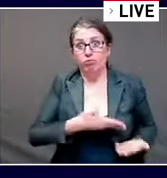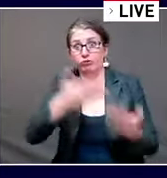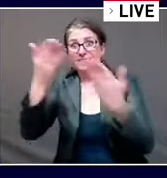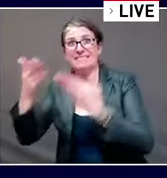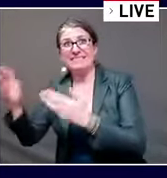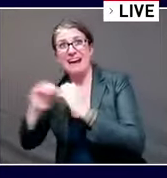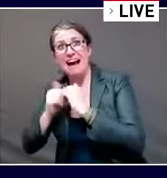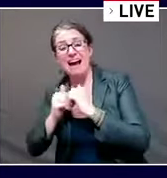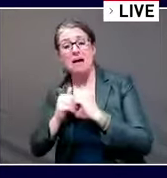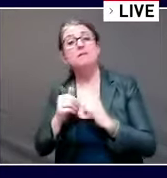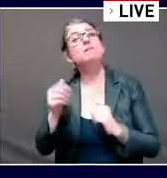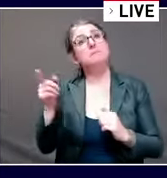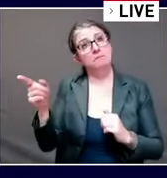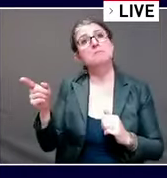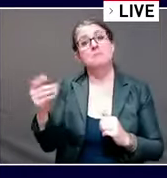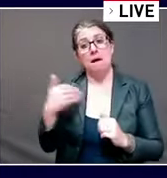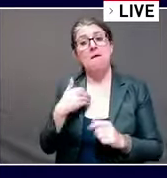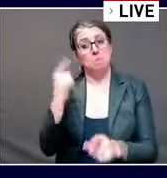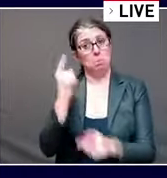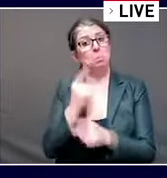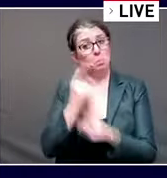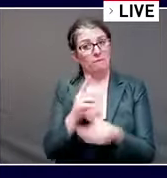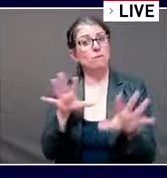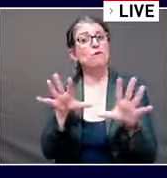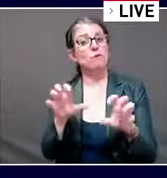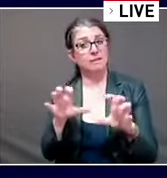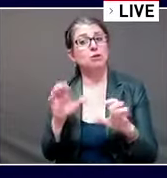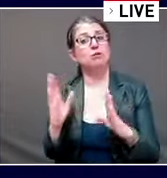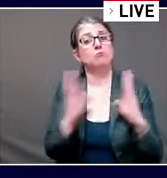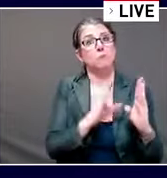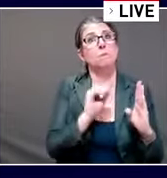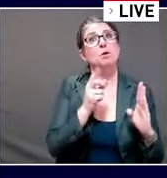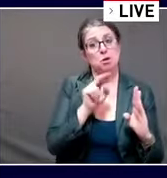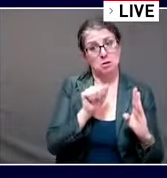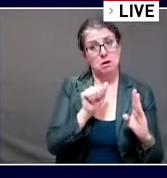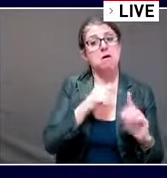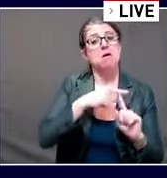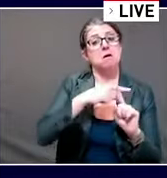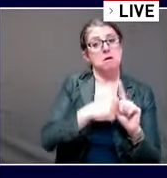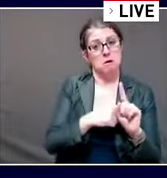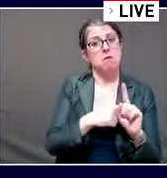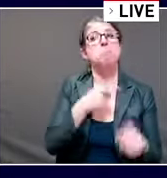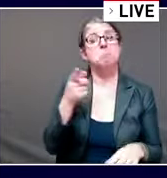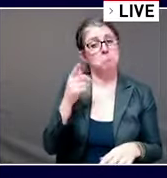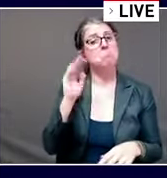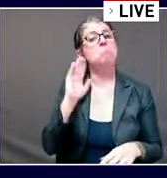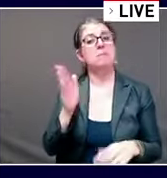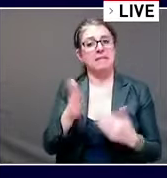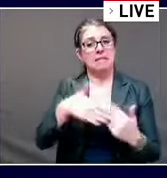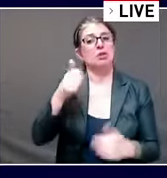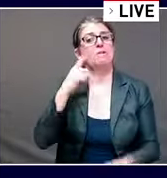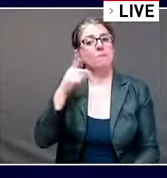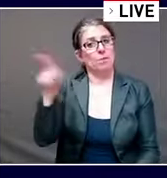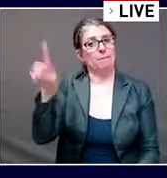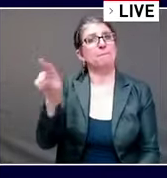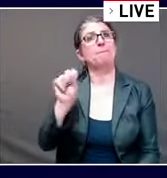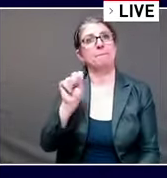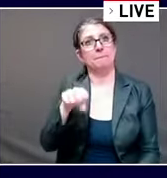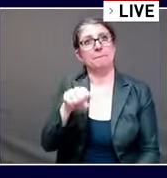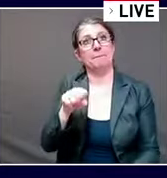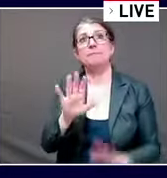focus, Patrick, on just right now, we're still talking about the early phases, phase 1A of vaccine efforts focused on